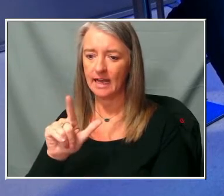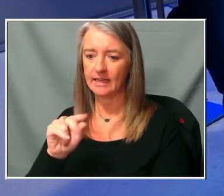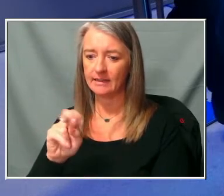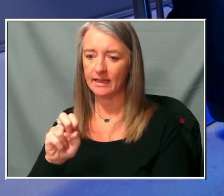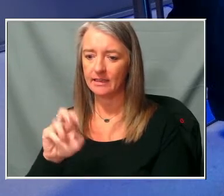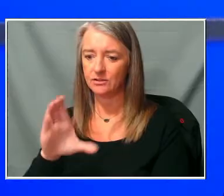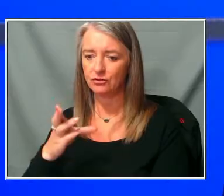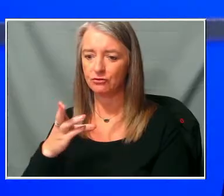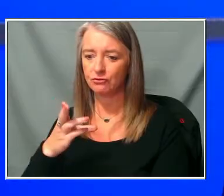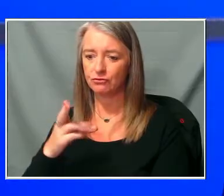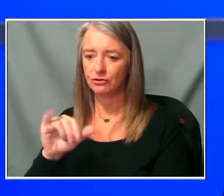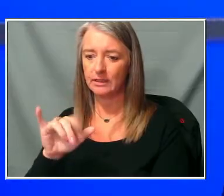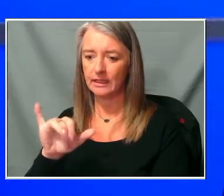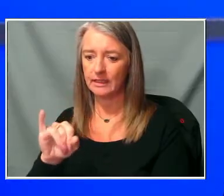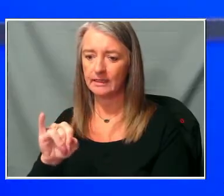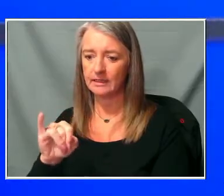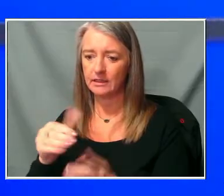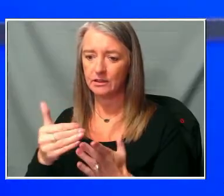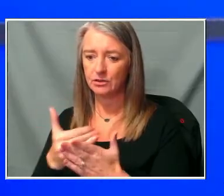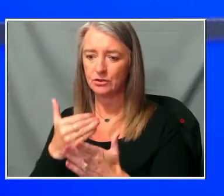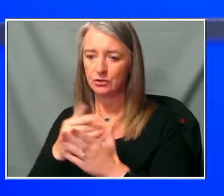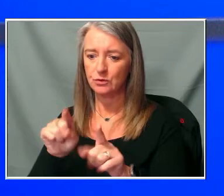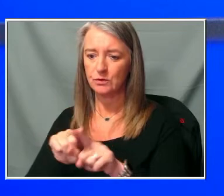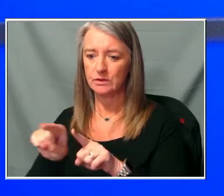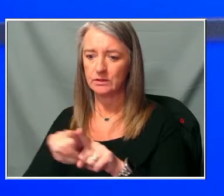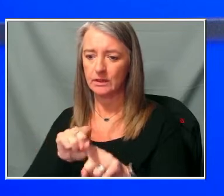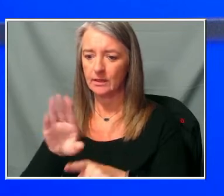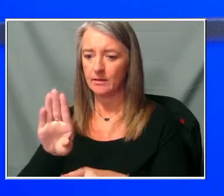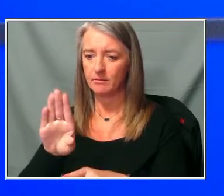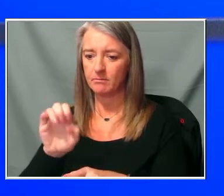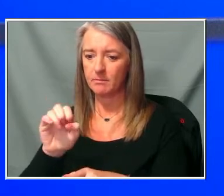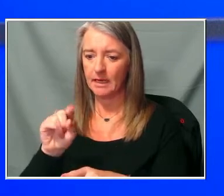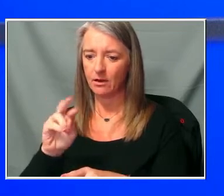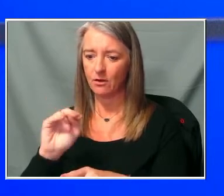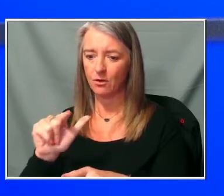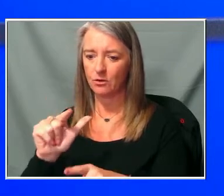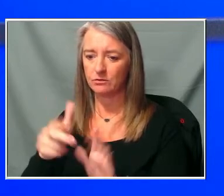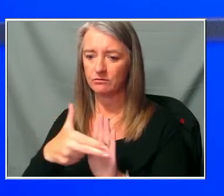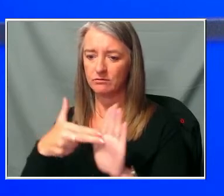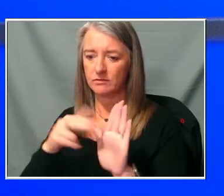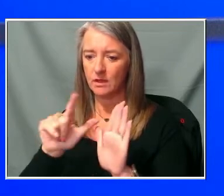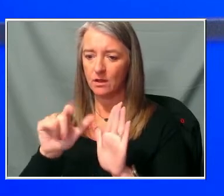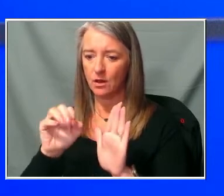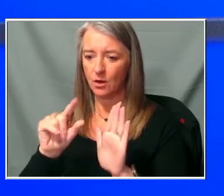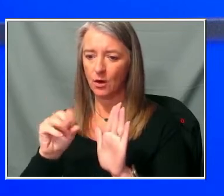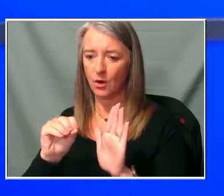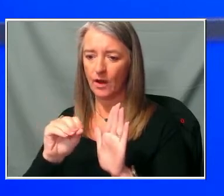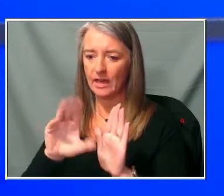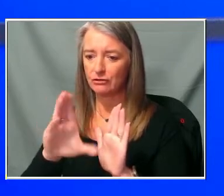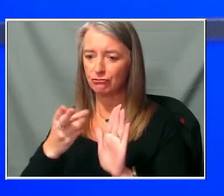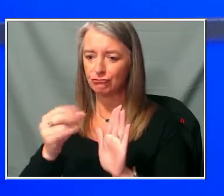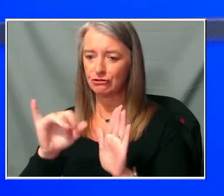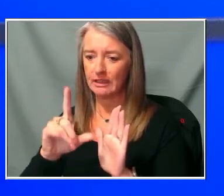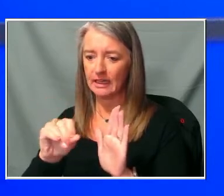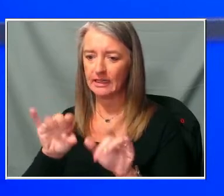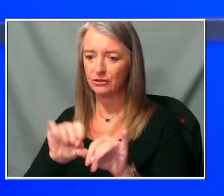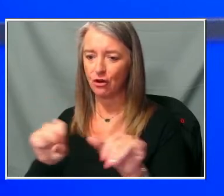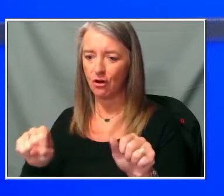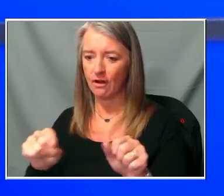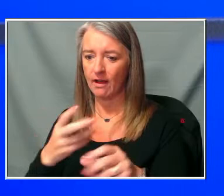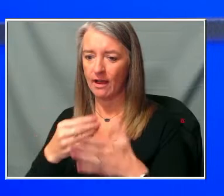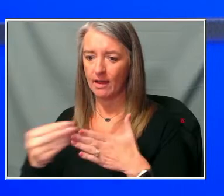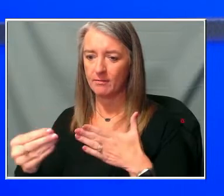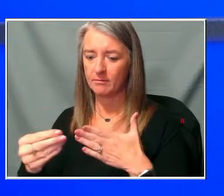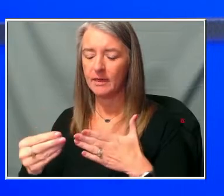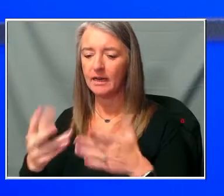And they just came out with these socks that had the Bengals logo and chili all on them, with the chili dog. And I got them in the mail right